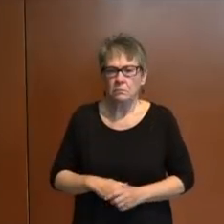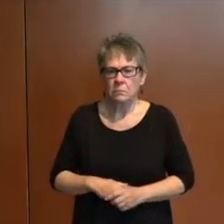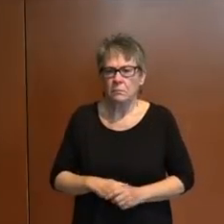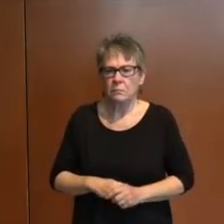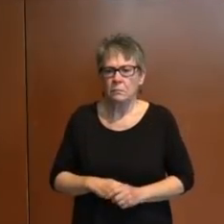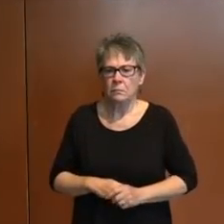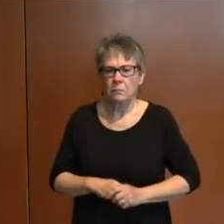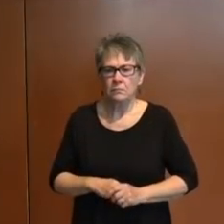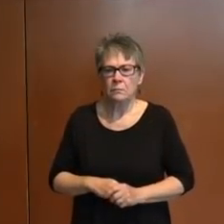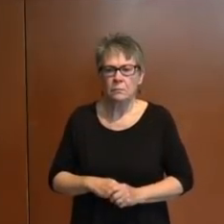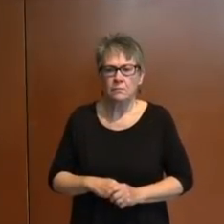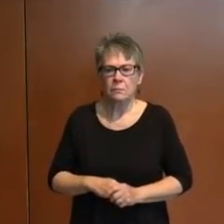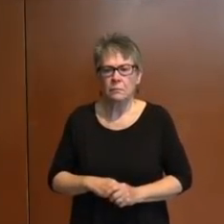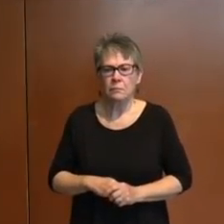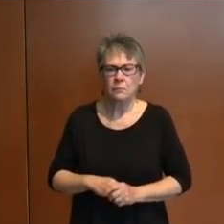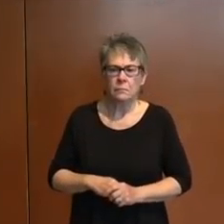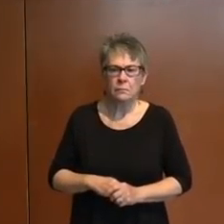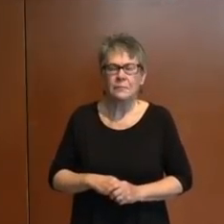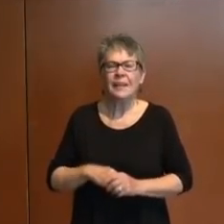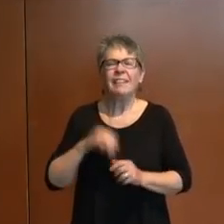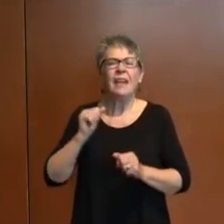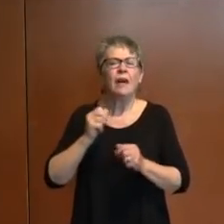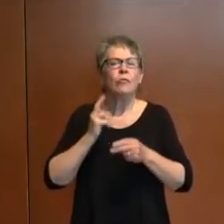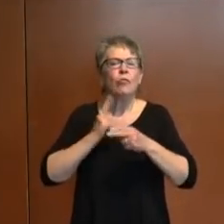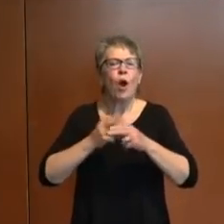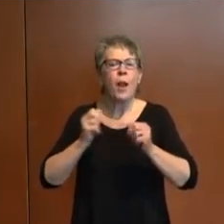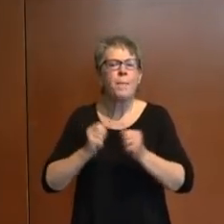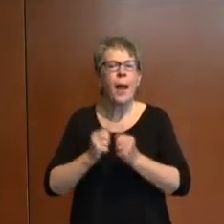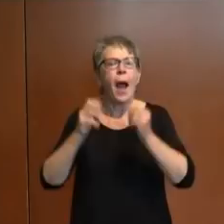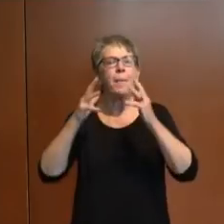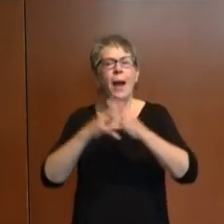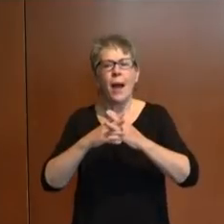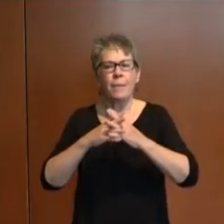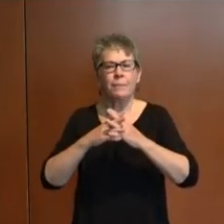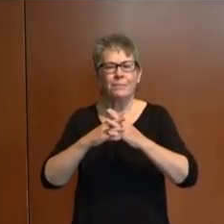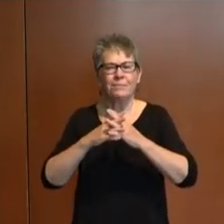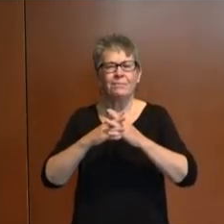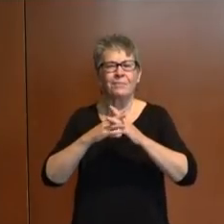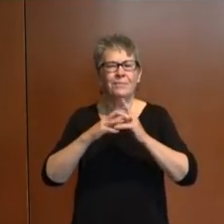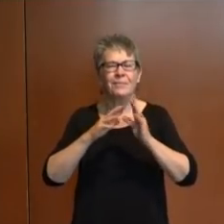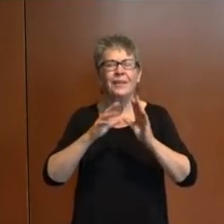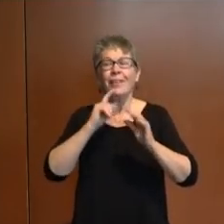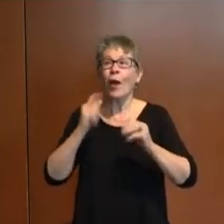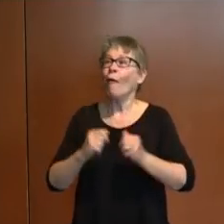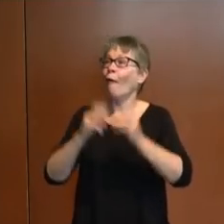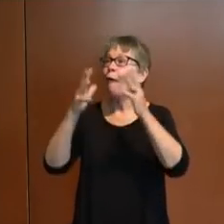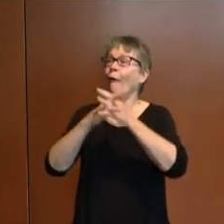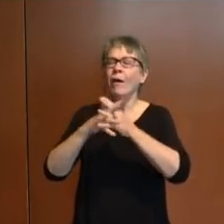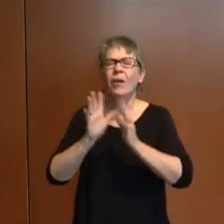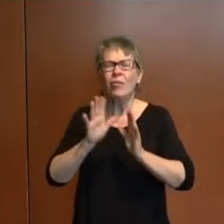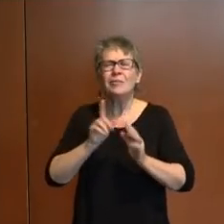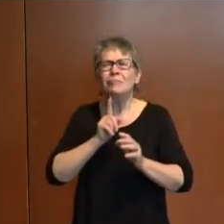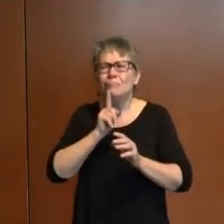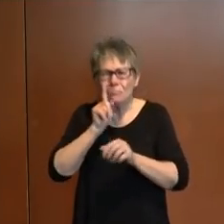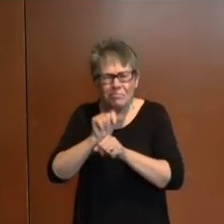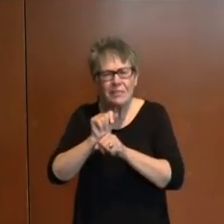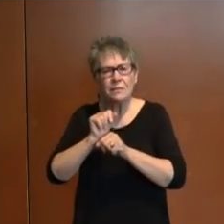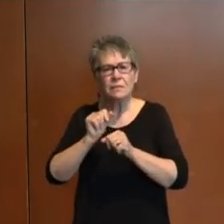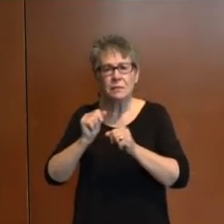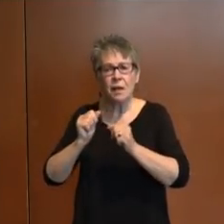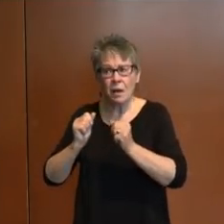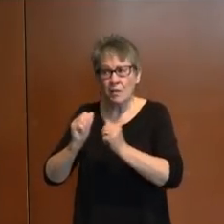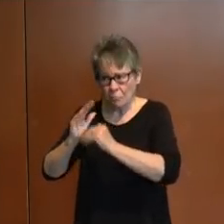right? These things are a feat. Thank you for that. Elise, good afternoon.